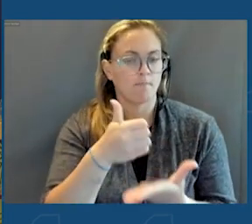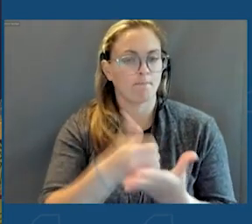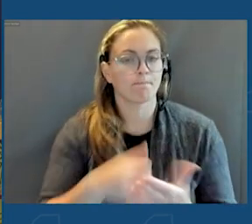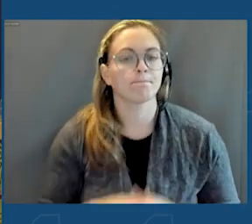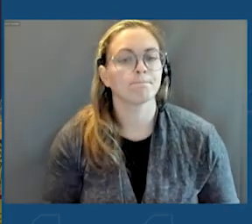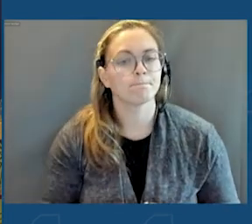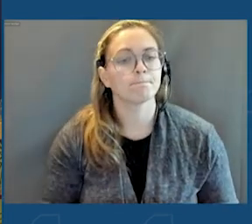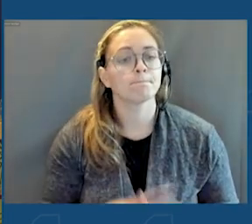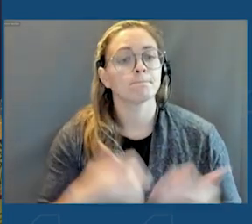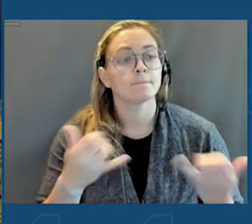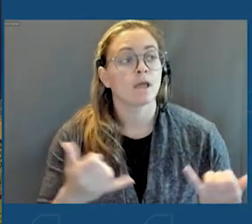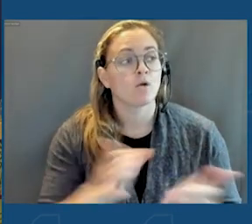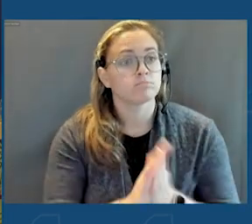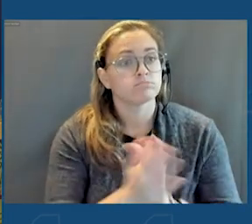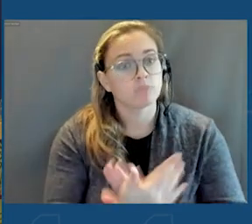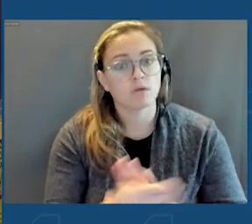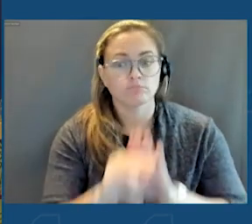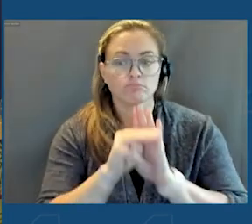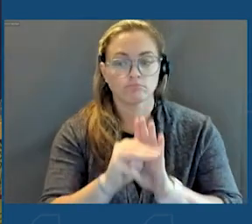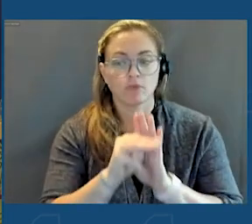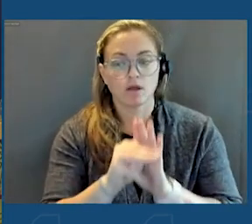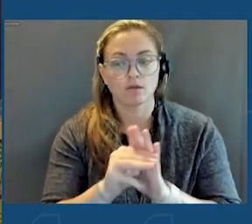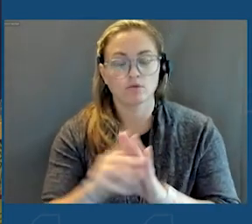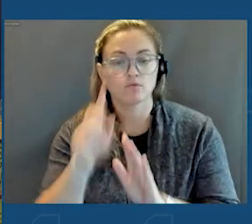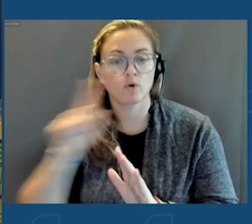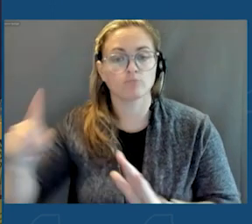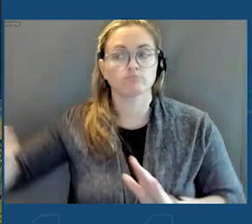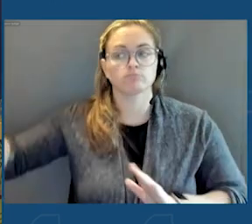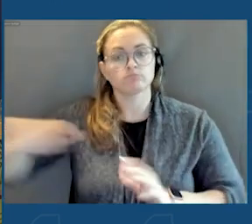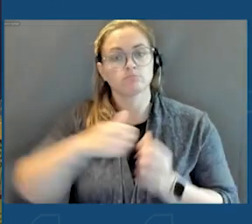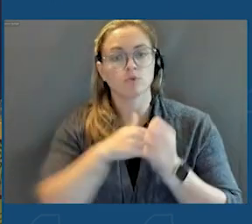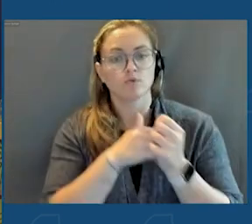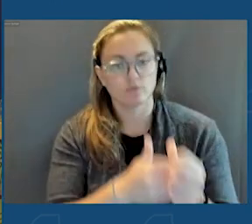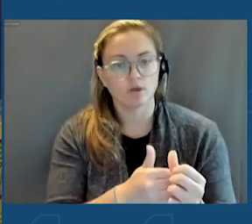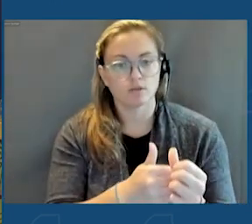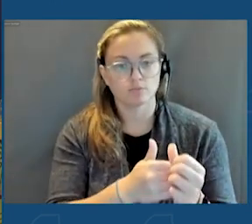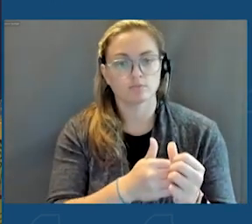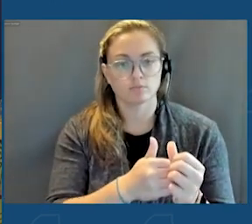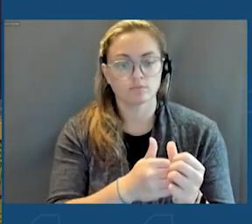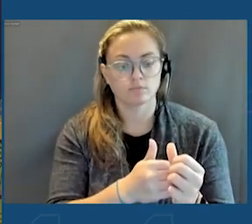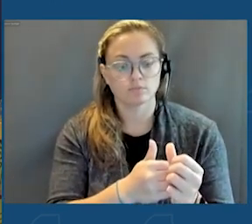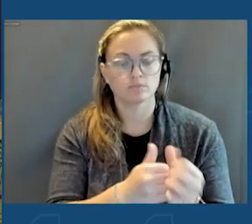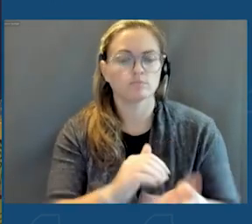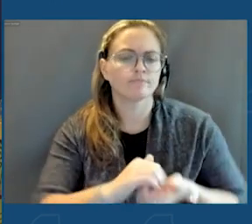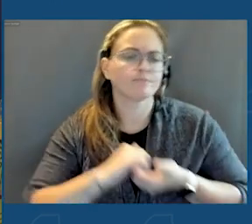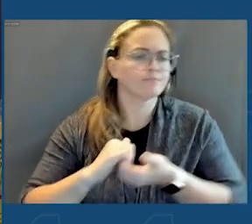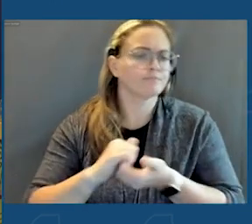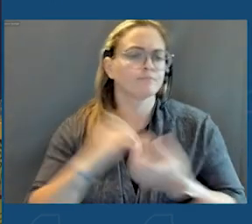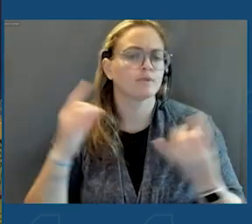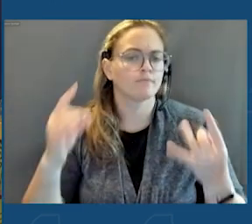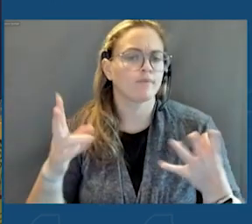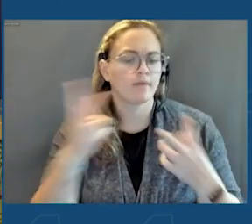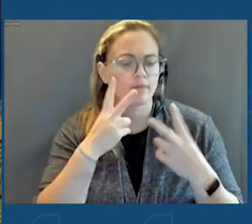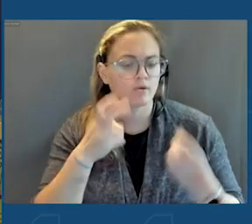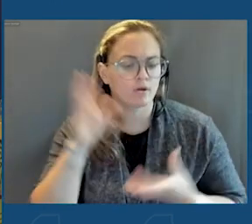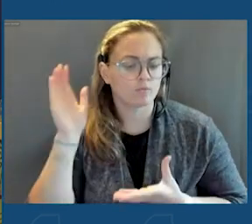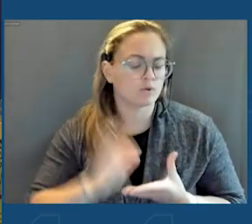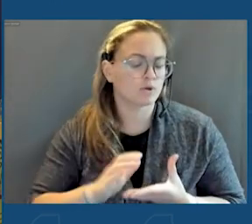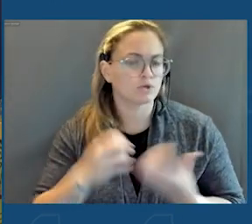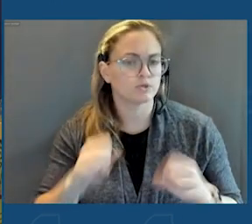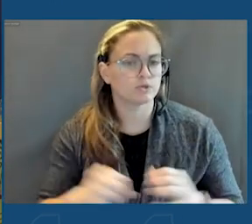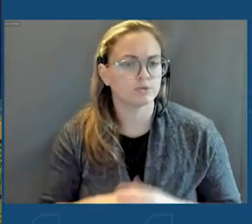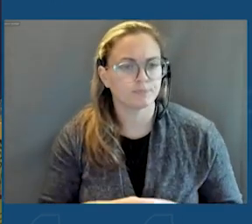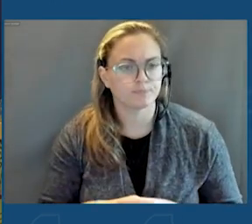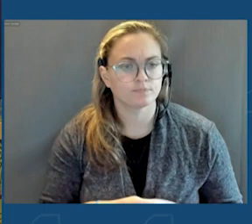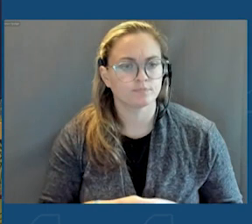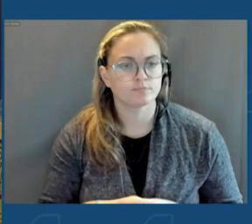we've become the model for the rest of the nation in developing a unified violent crime reduction strategy. We're